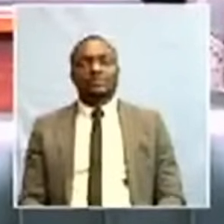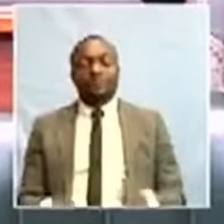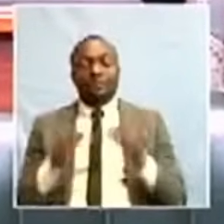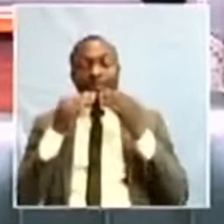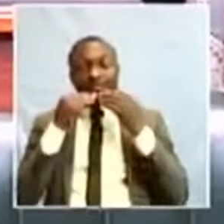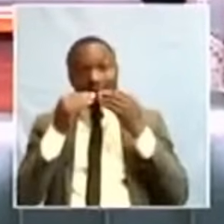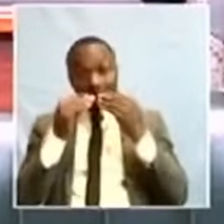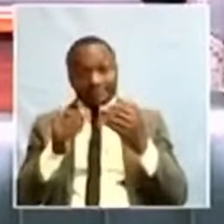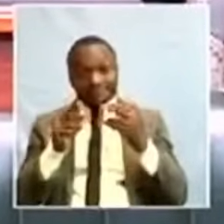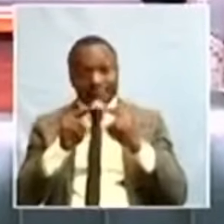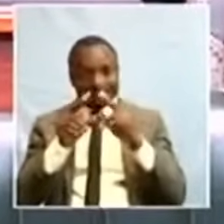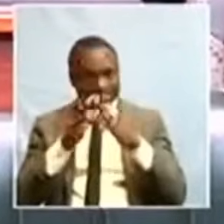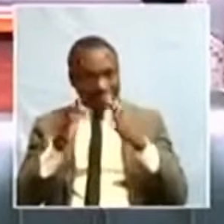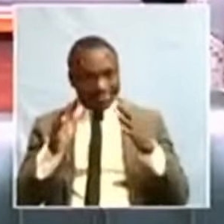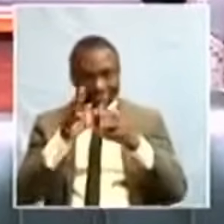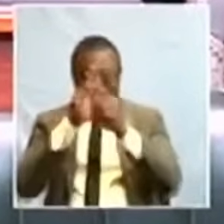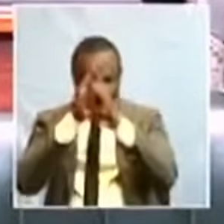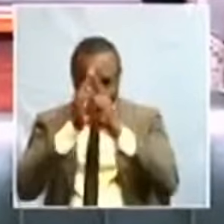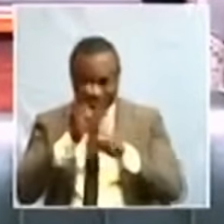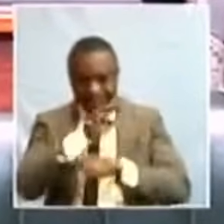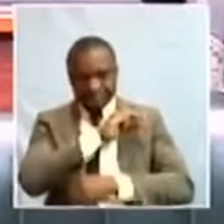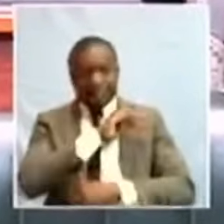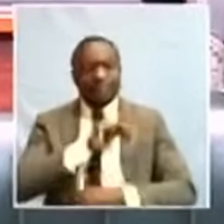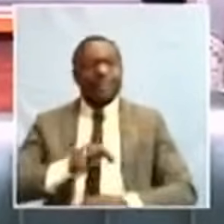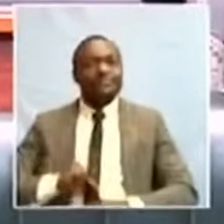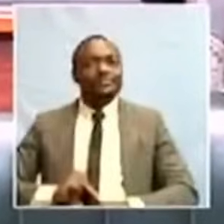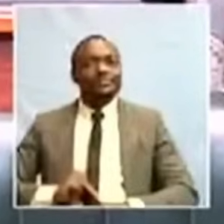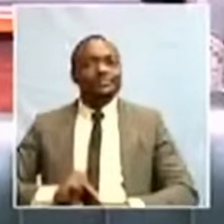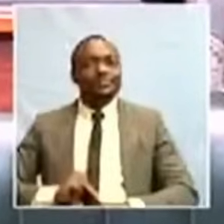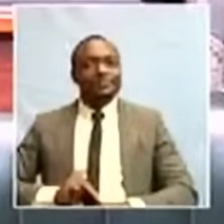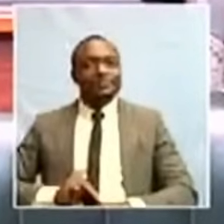Thank you very much, Honorable Member.